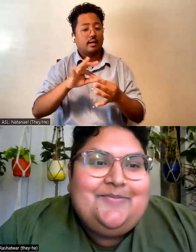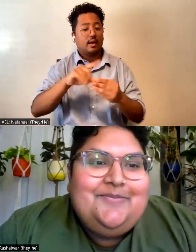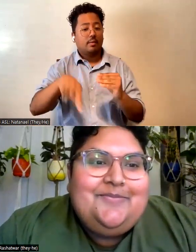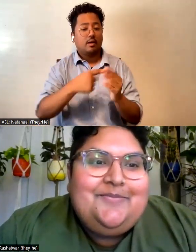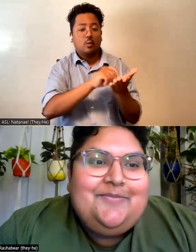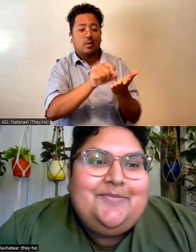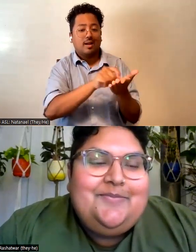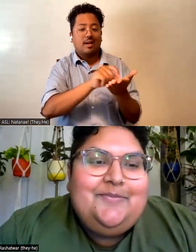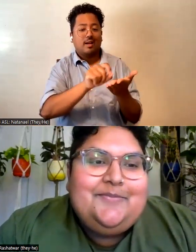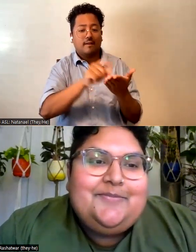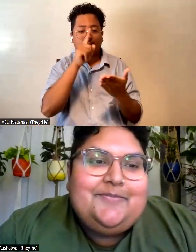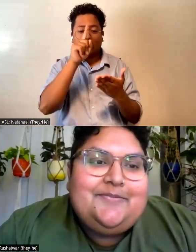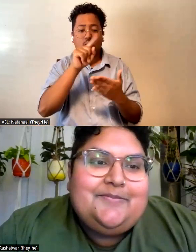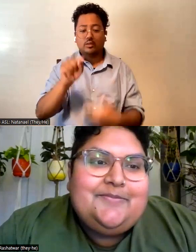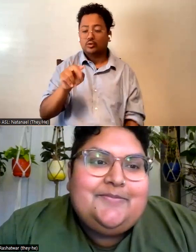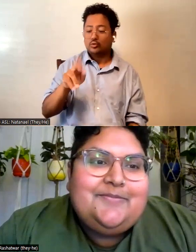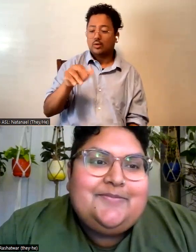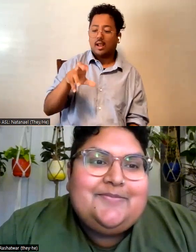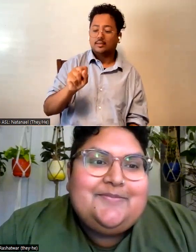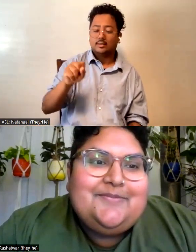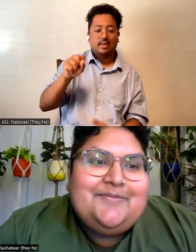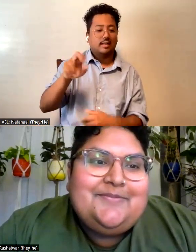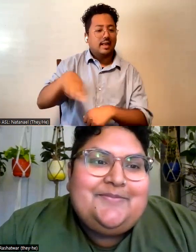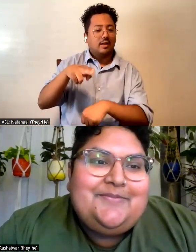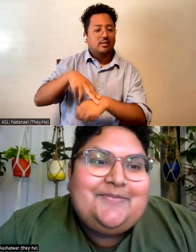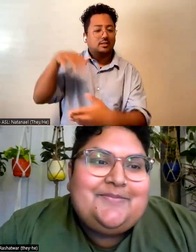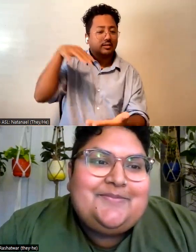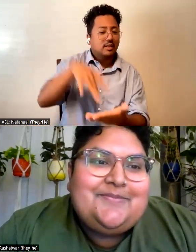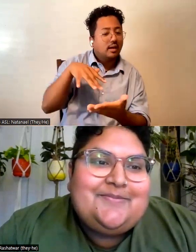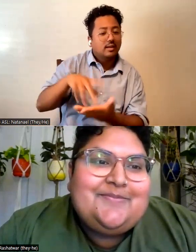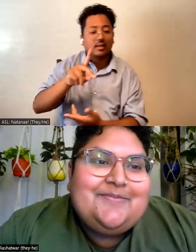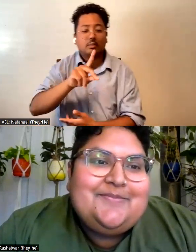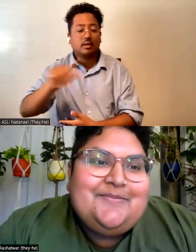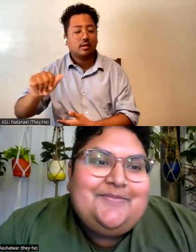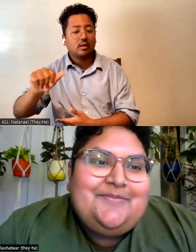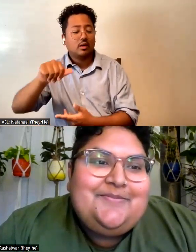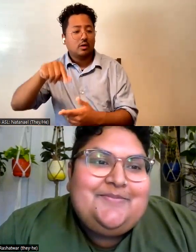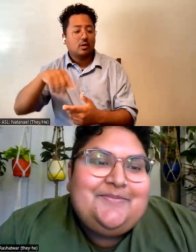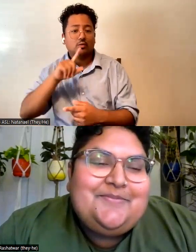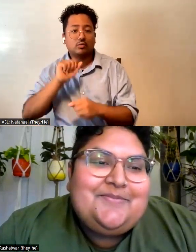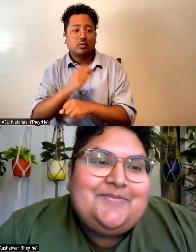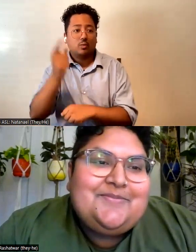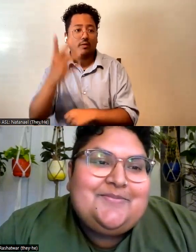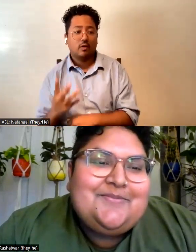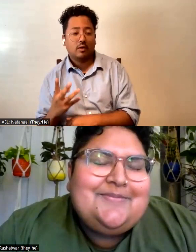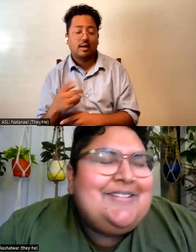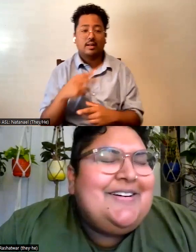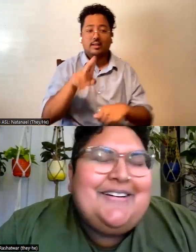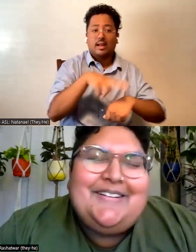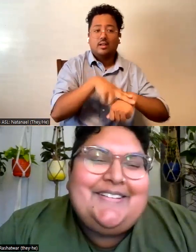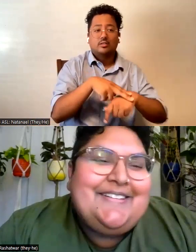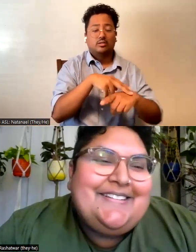forthcoming in the Journal of Transnational American Studies, Disability Studies Quarterly, the Routledge International Handbook of Fat Studies, and the